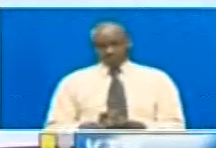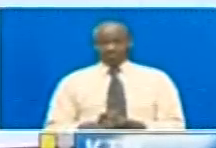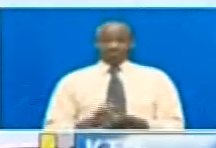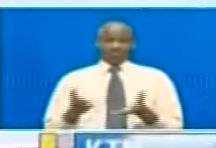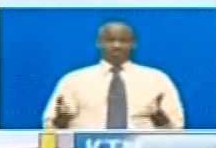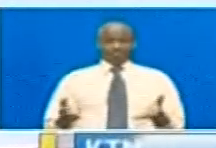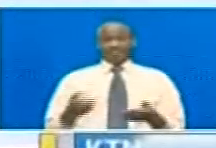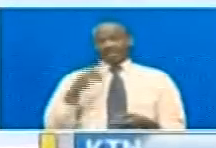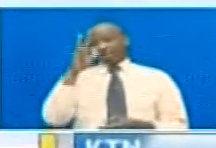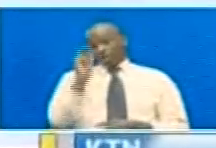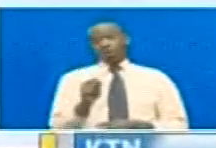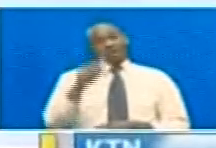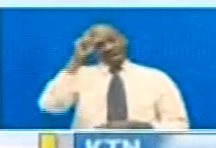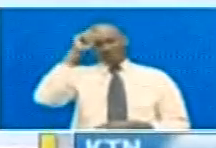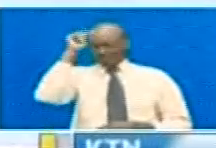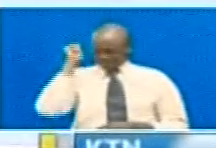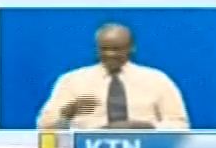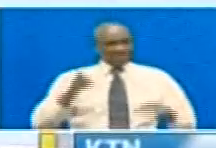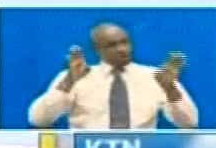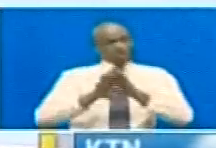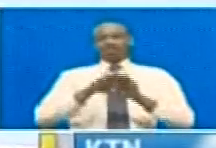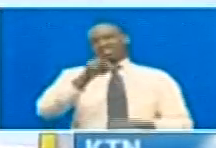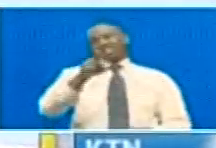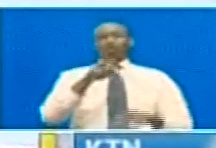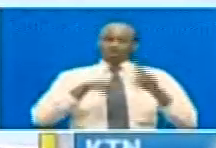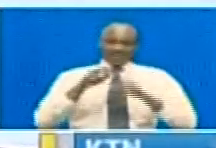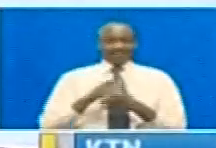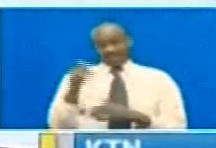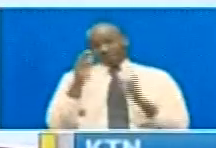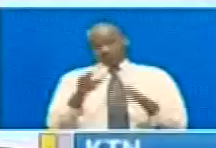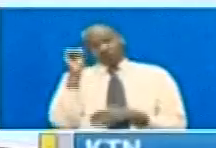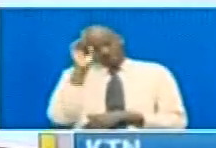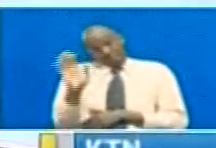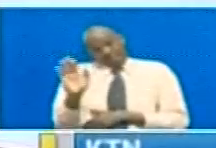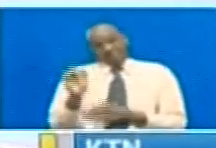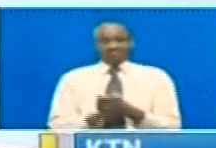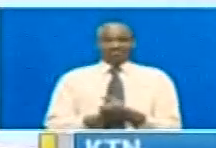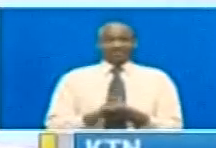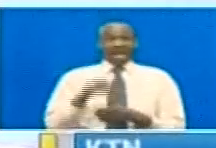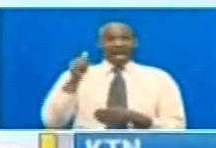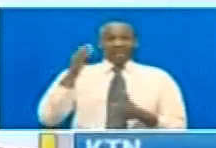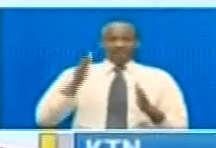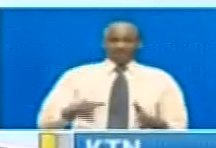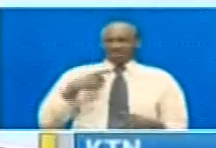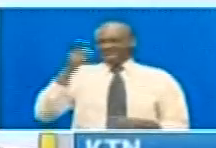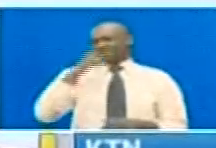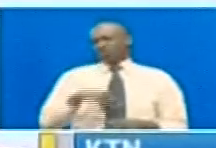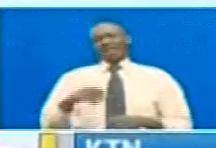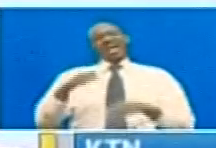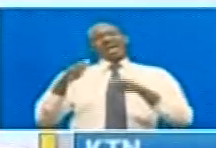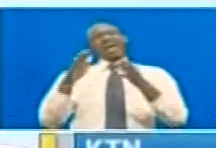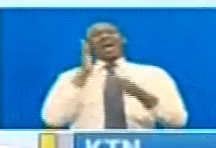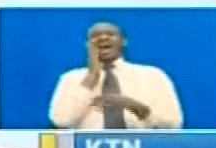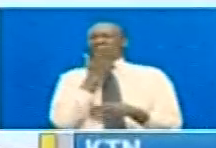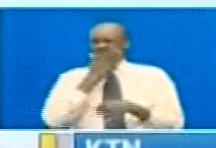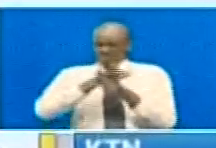the government should take immediate action and close the restaurant. Right, Robert Wainaina says, no, that's new racism and must not be allowed to